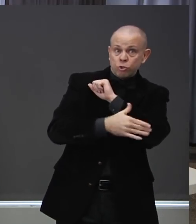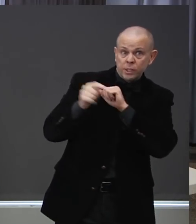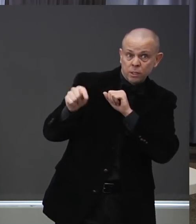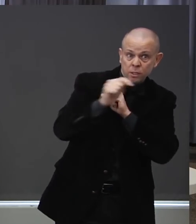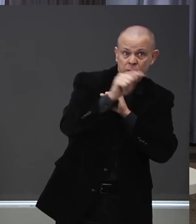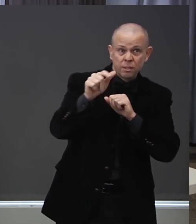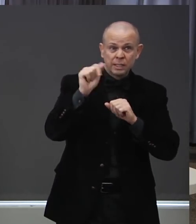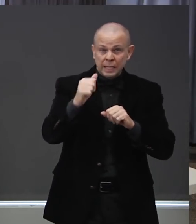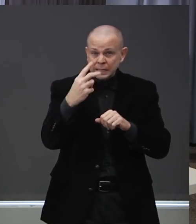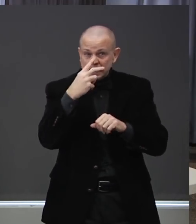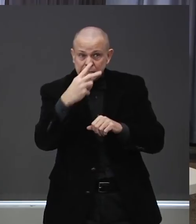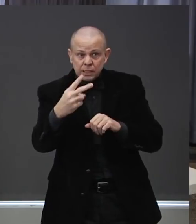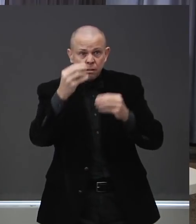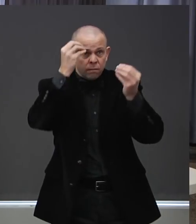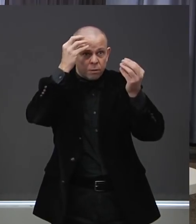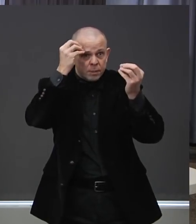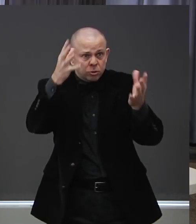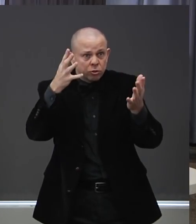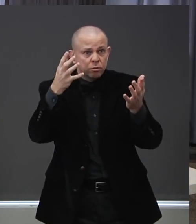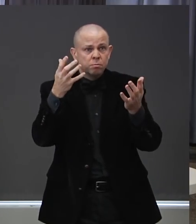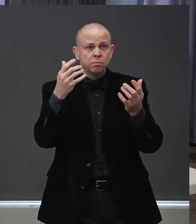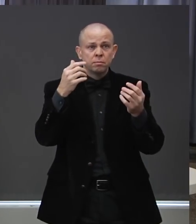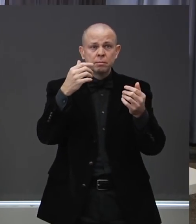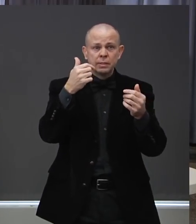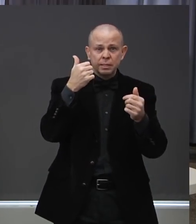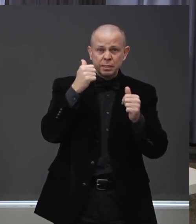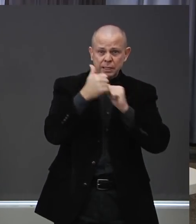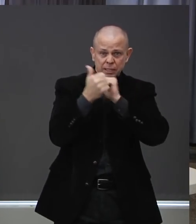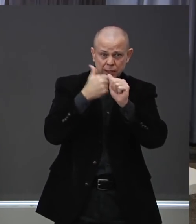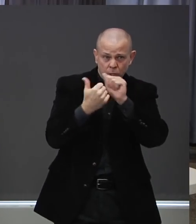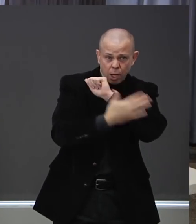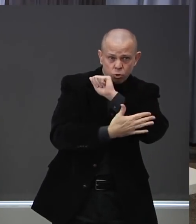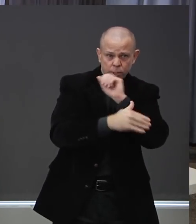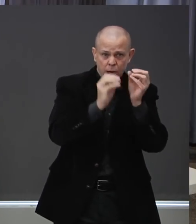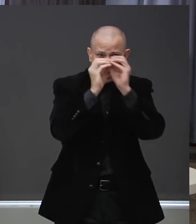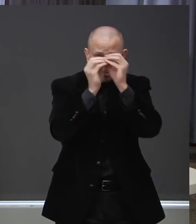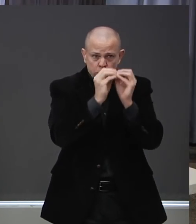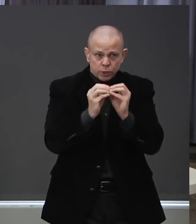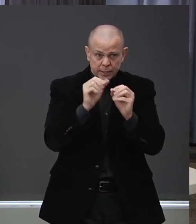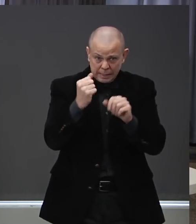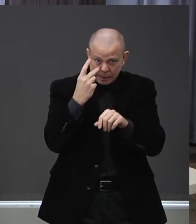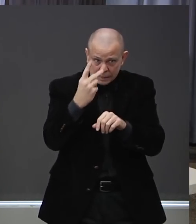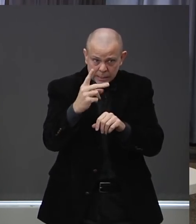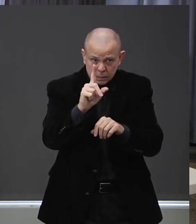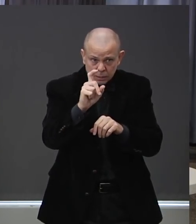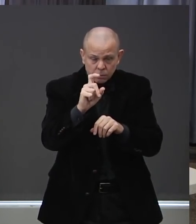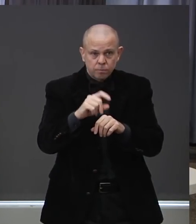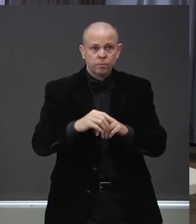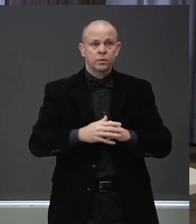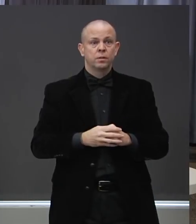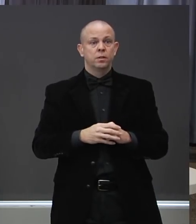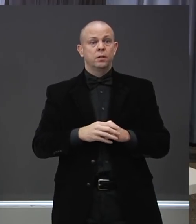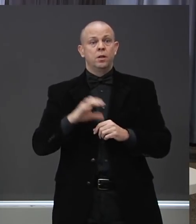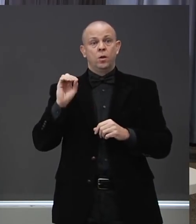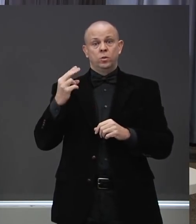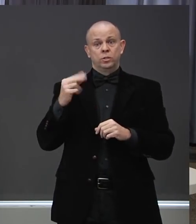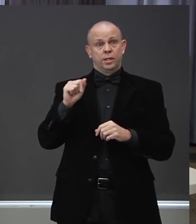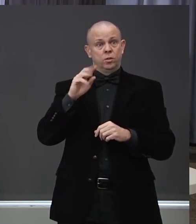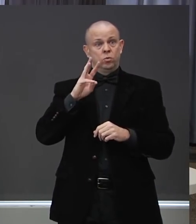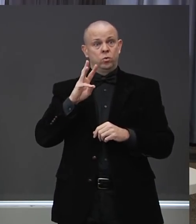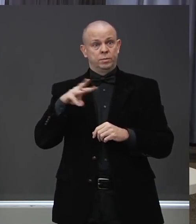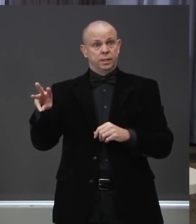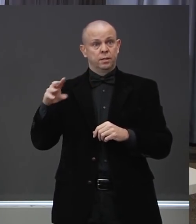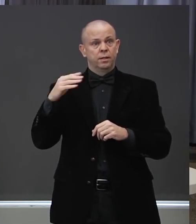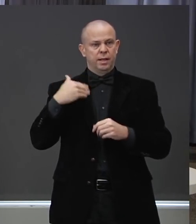question. So on the OHA website, we do have a list each week. It's updated each week